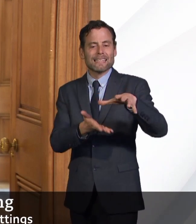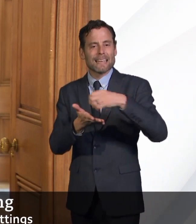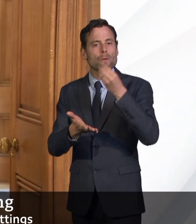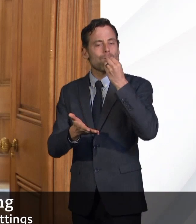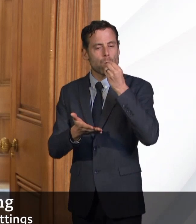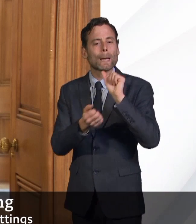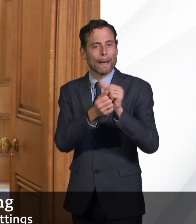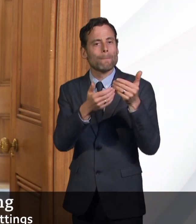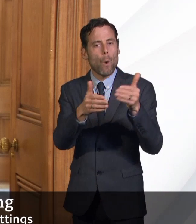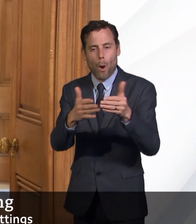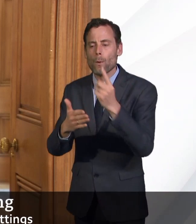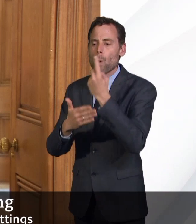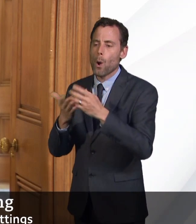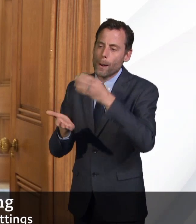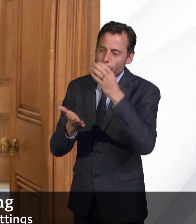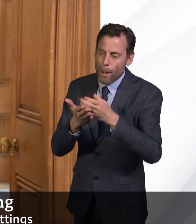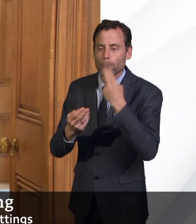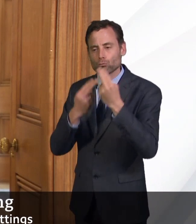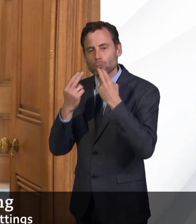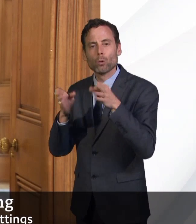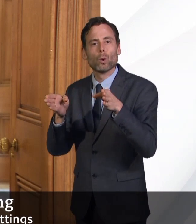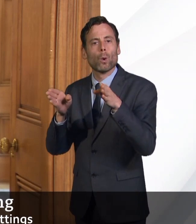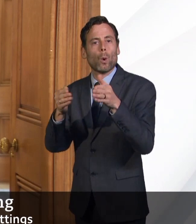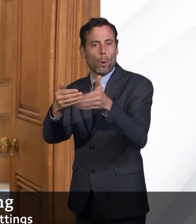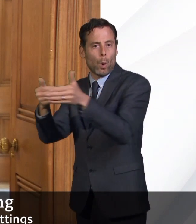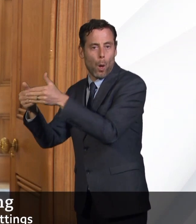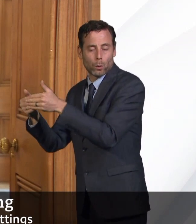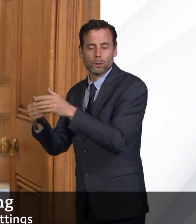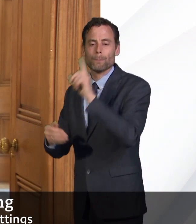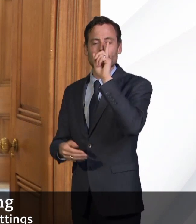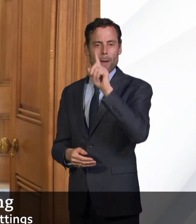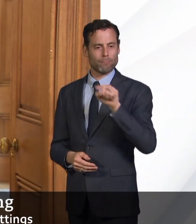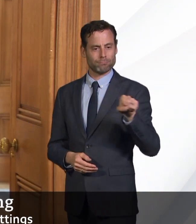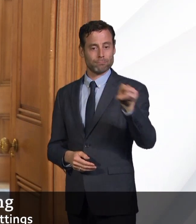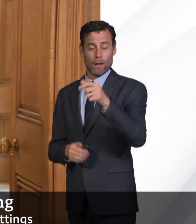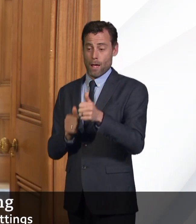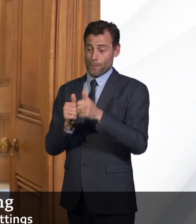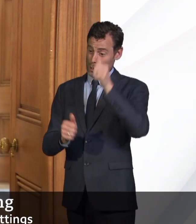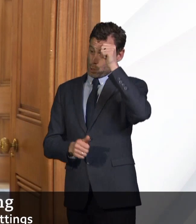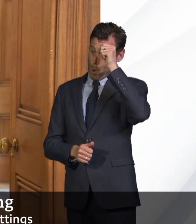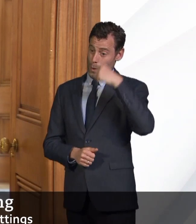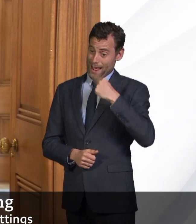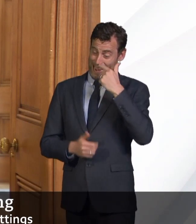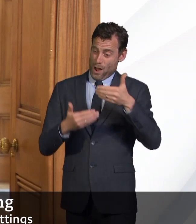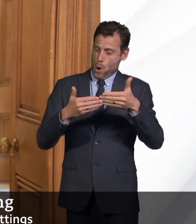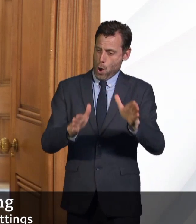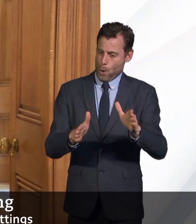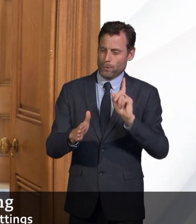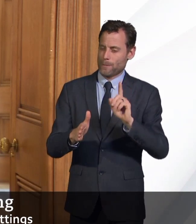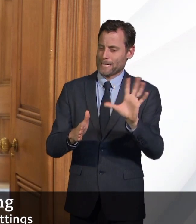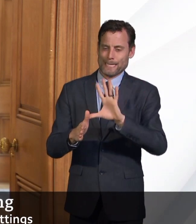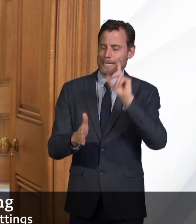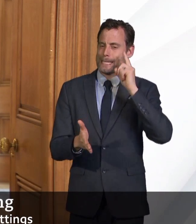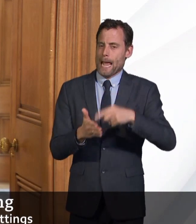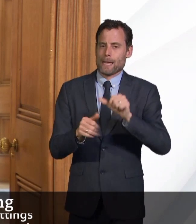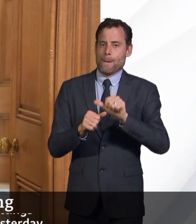number of reasons why these companies took a decision themselves of their own volition to close. Firstly, footfall